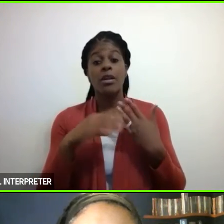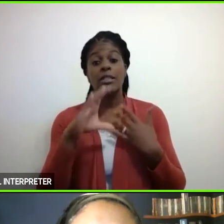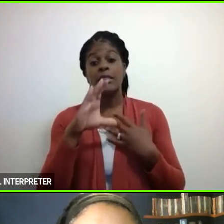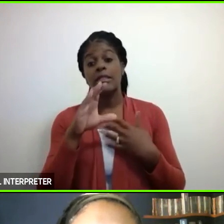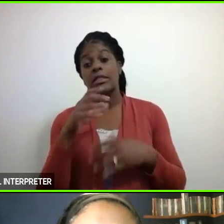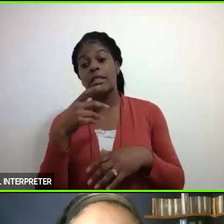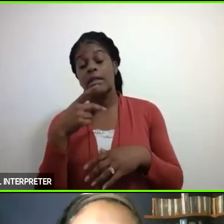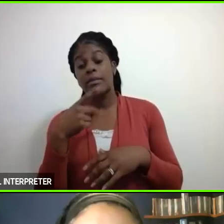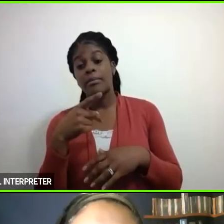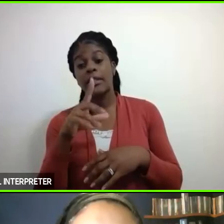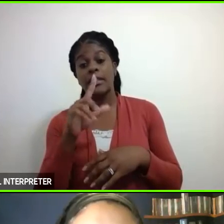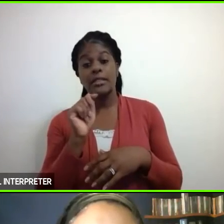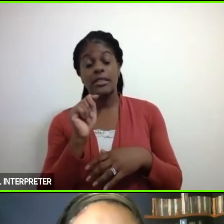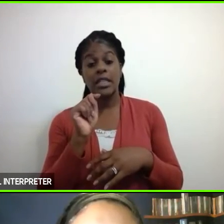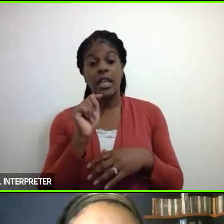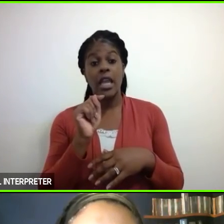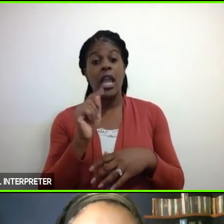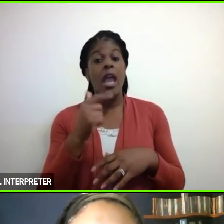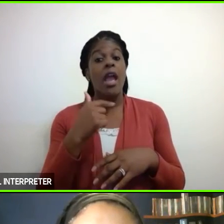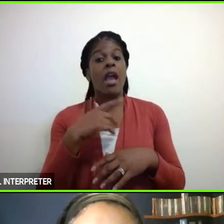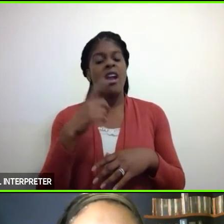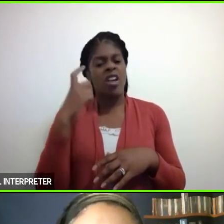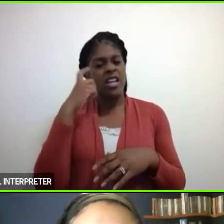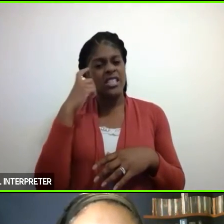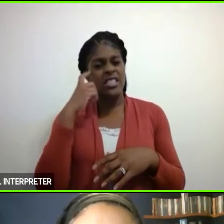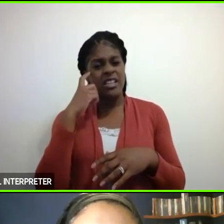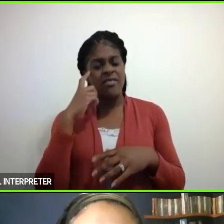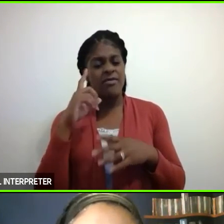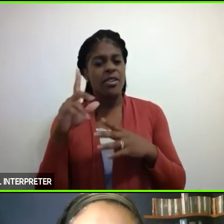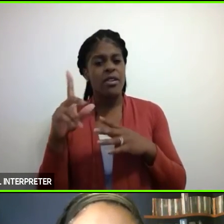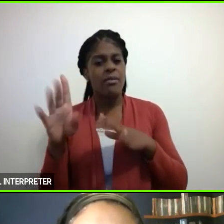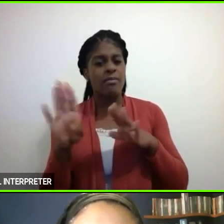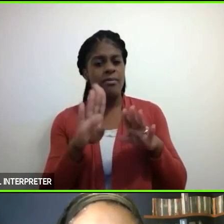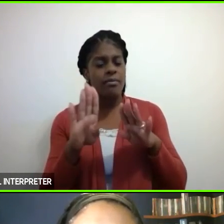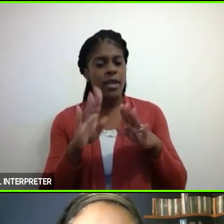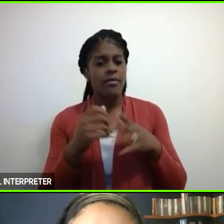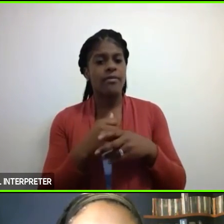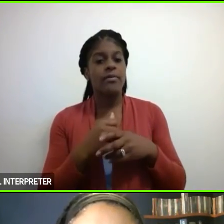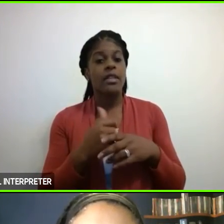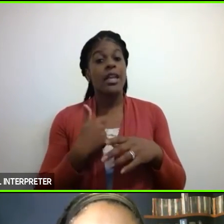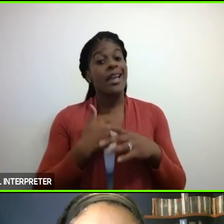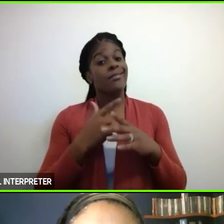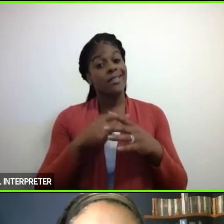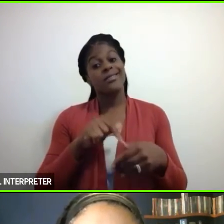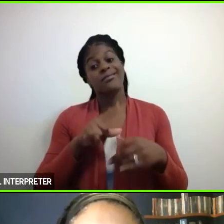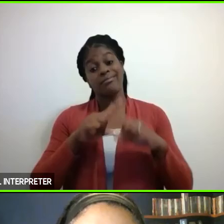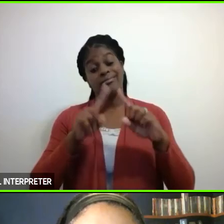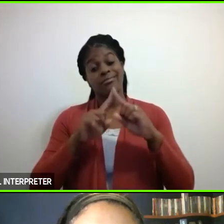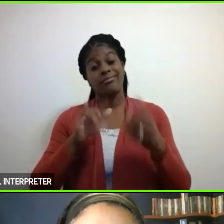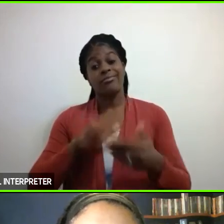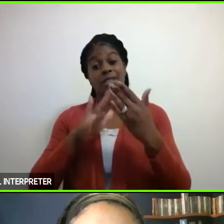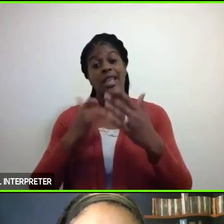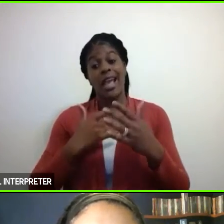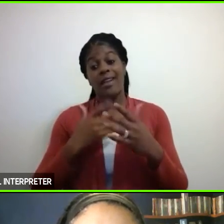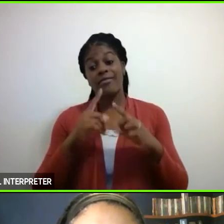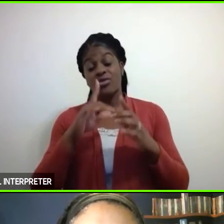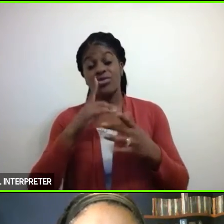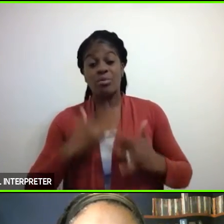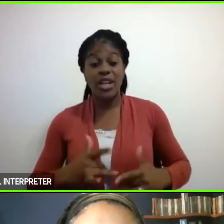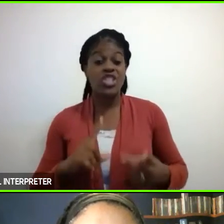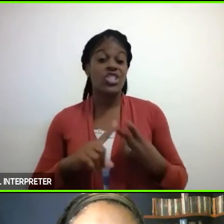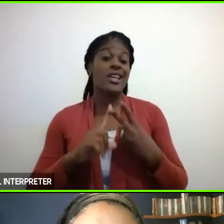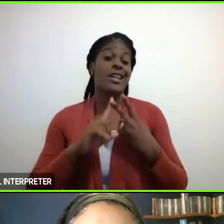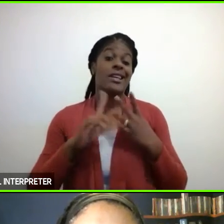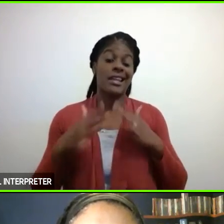behavioral therapy, which is certainly a very effective approach for a variety of conditions, depression, anxiety. But I